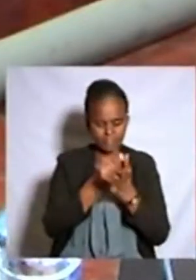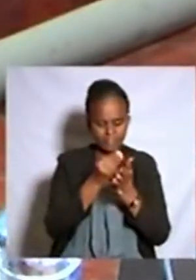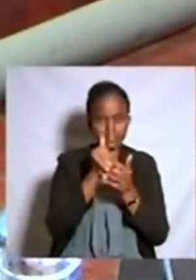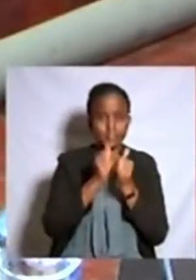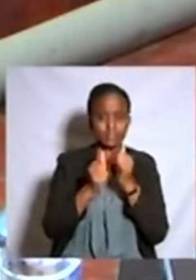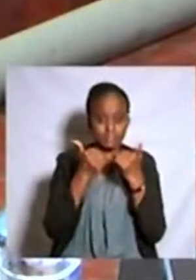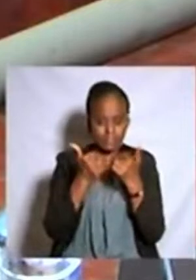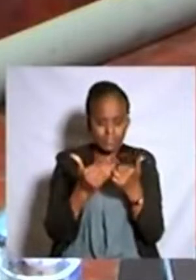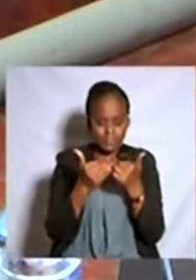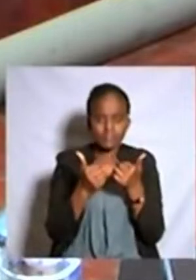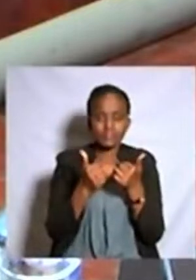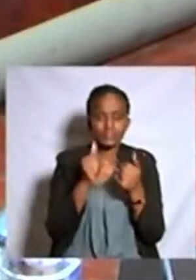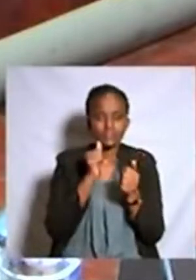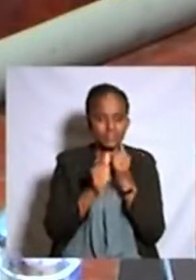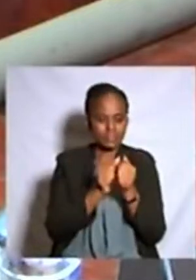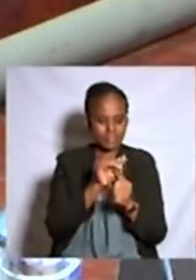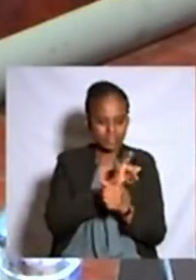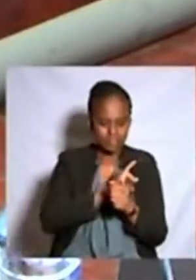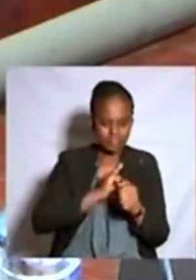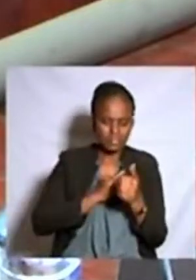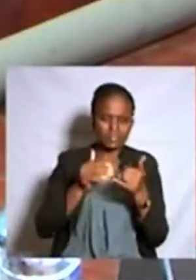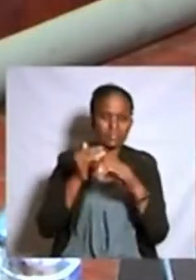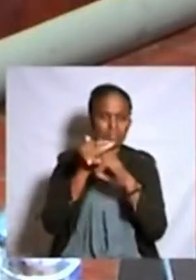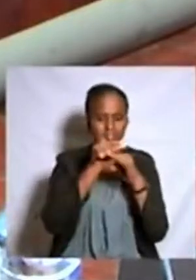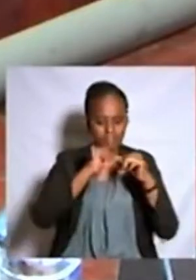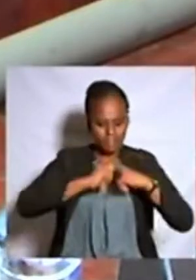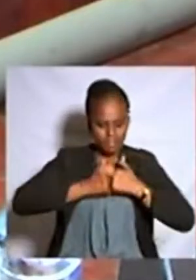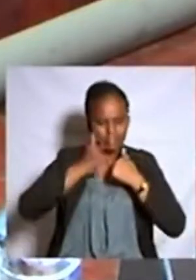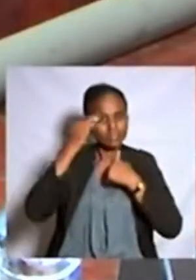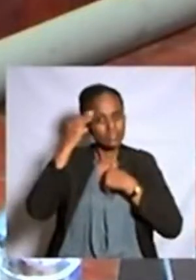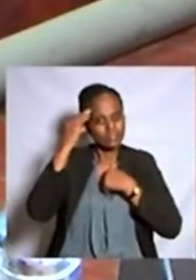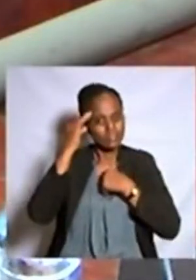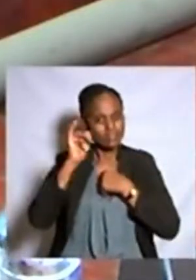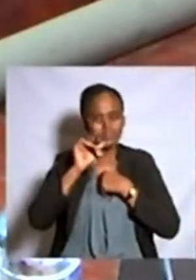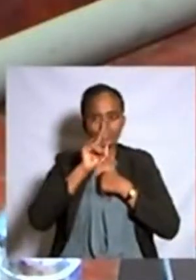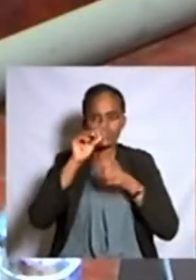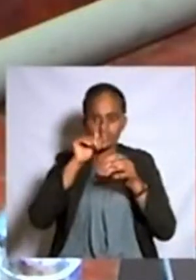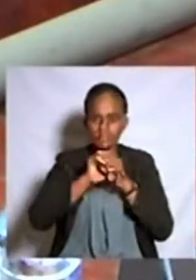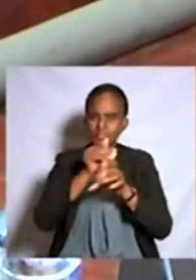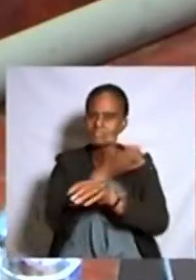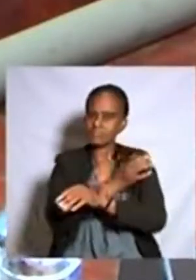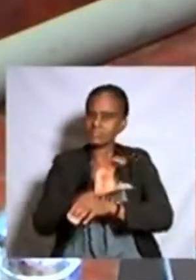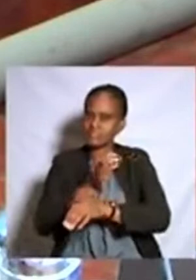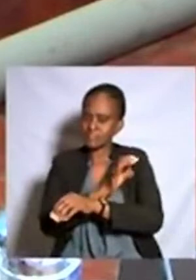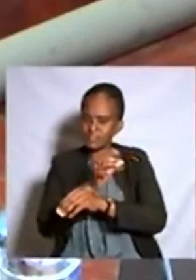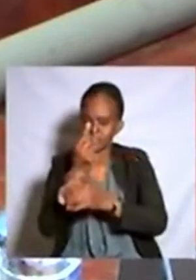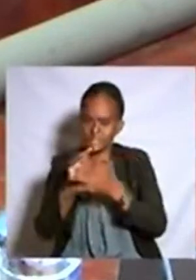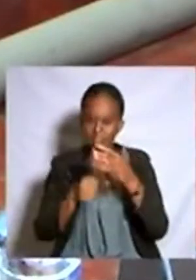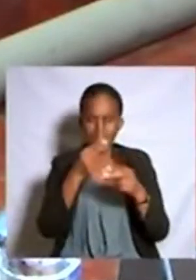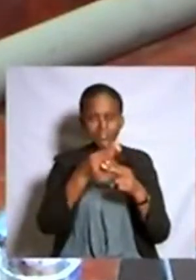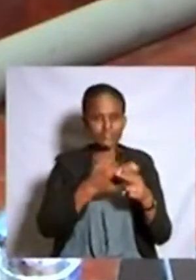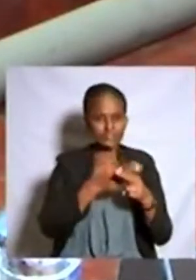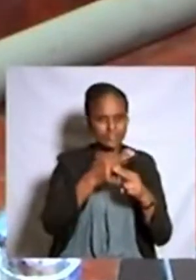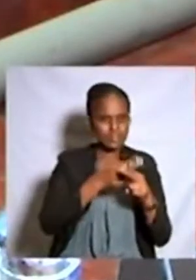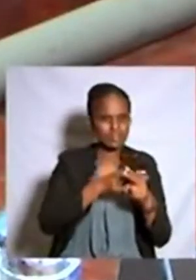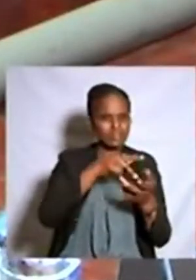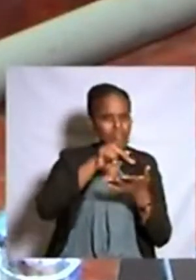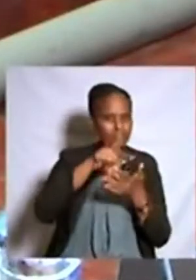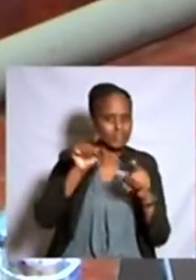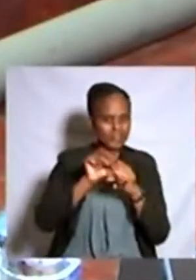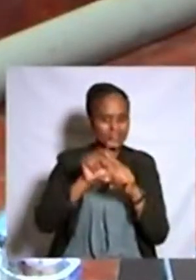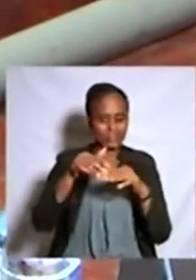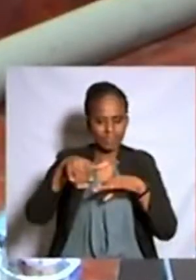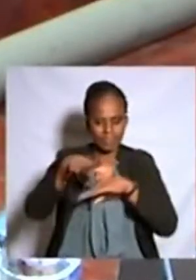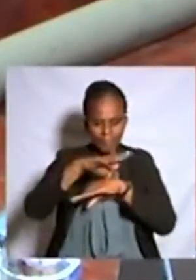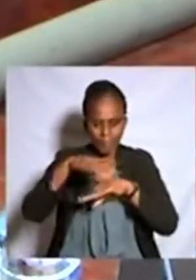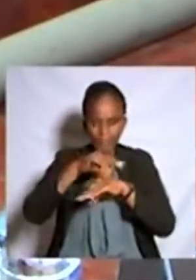now amortization, which is industry standard, we did note that in recomputing what the monthly repayment should be, it extended